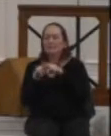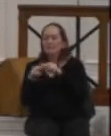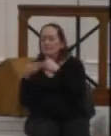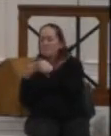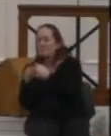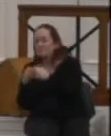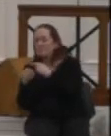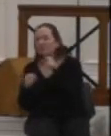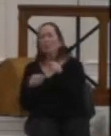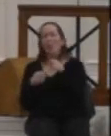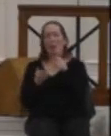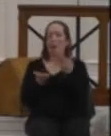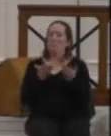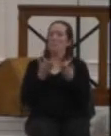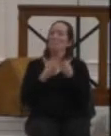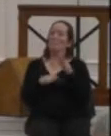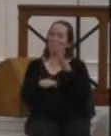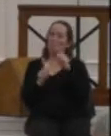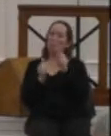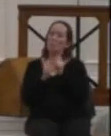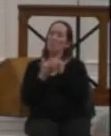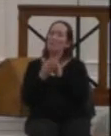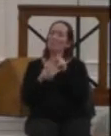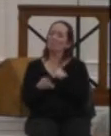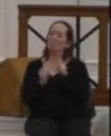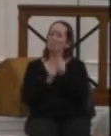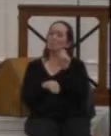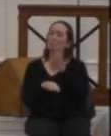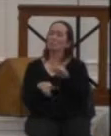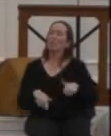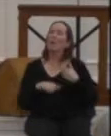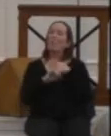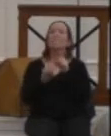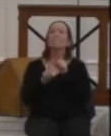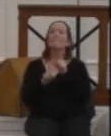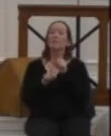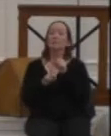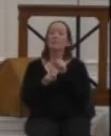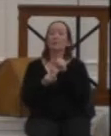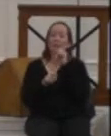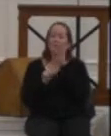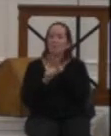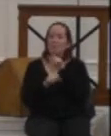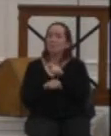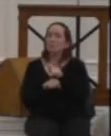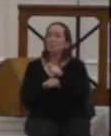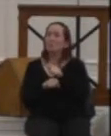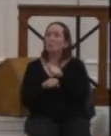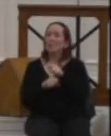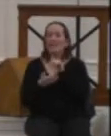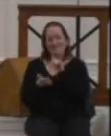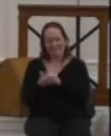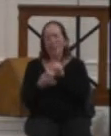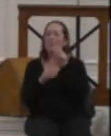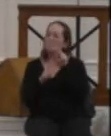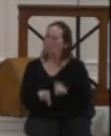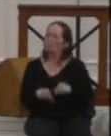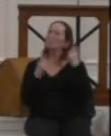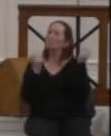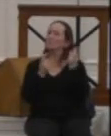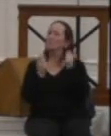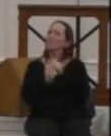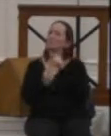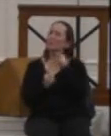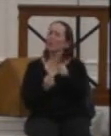been with them most of your life, but let me guarantee you, they will celebrate with